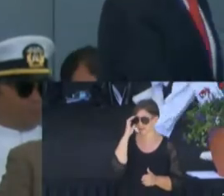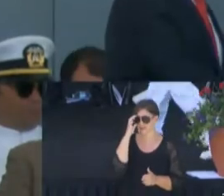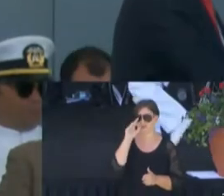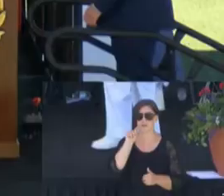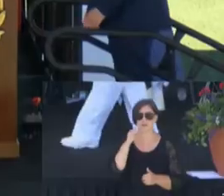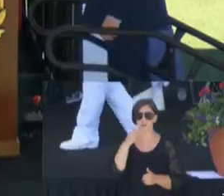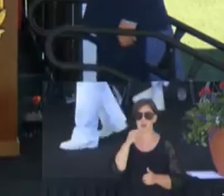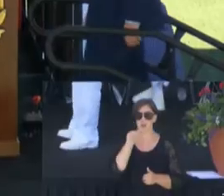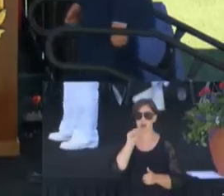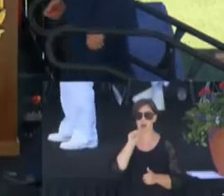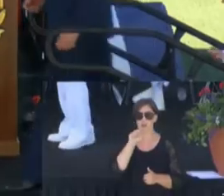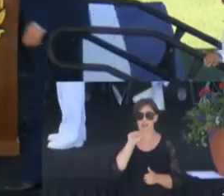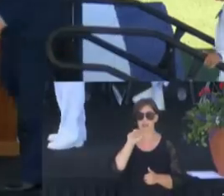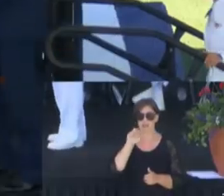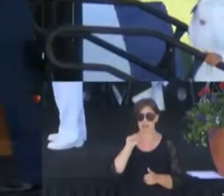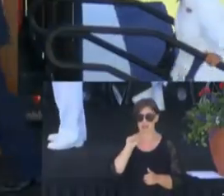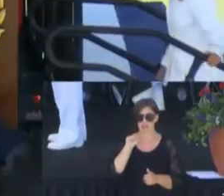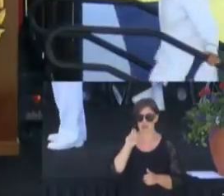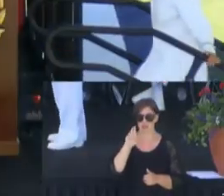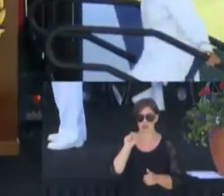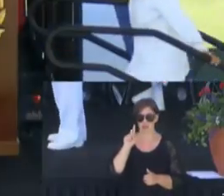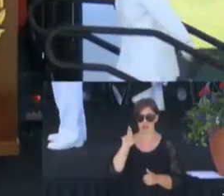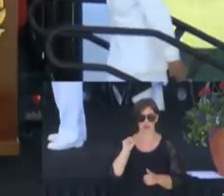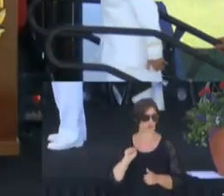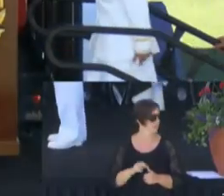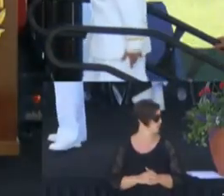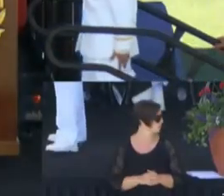Hannes Benjamin Rogers.